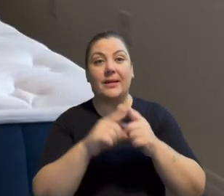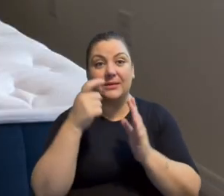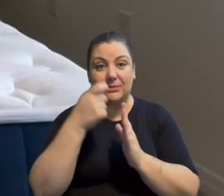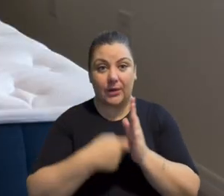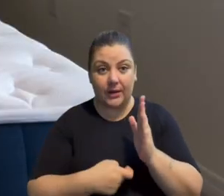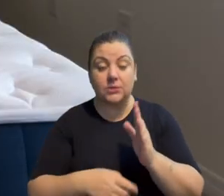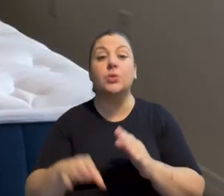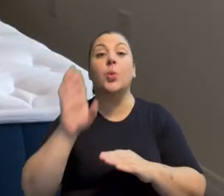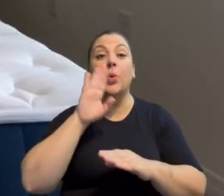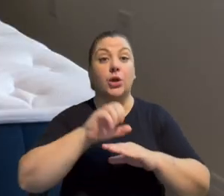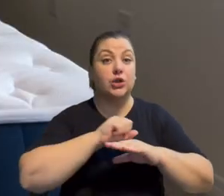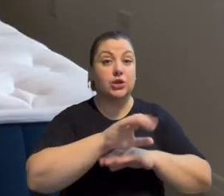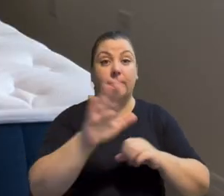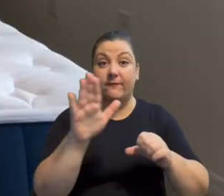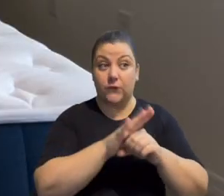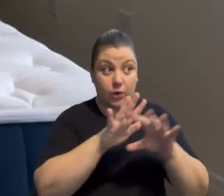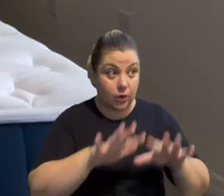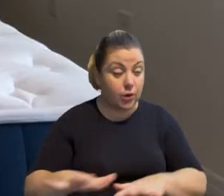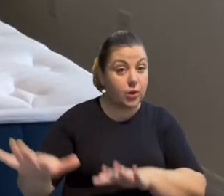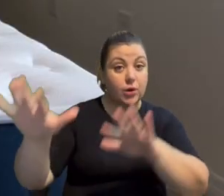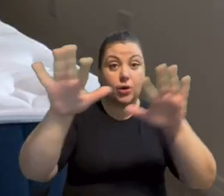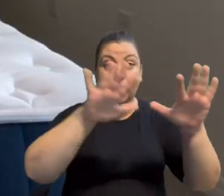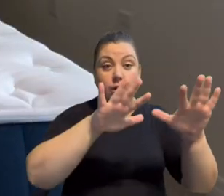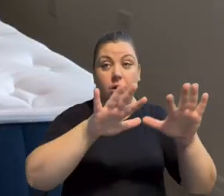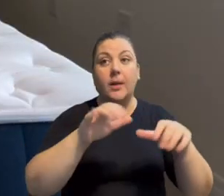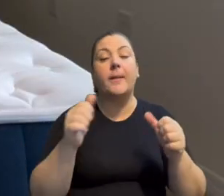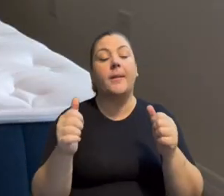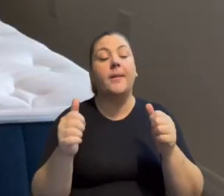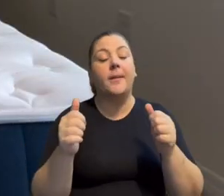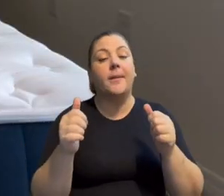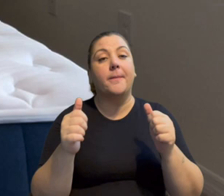to all the states. Most of them are free.